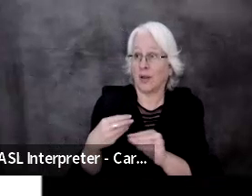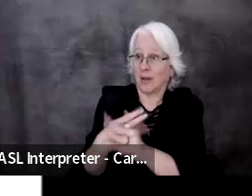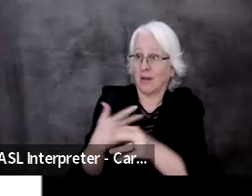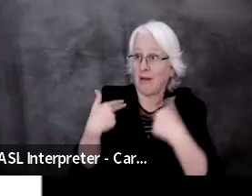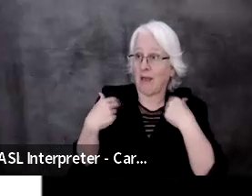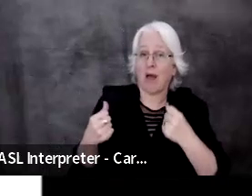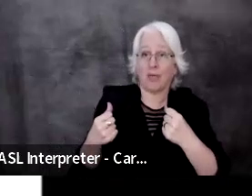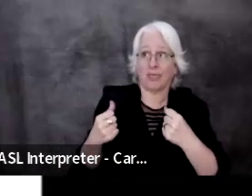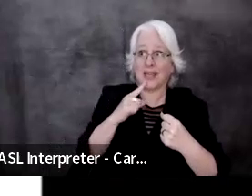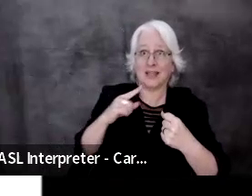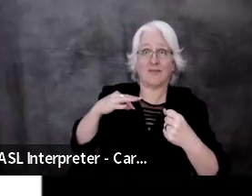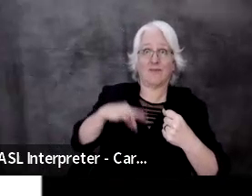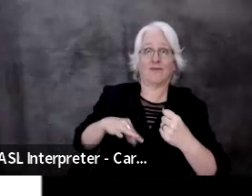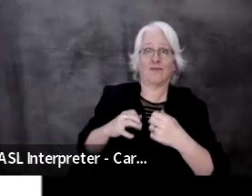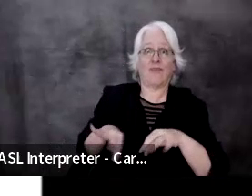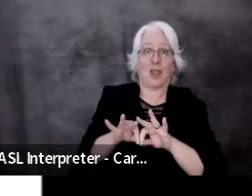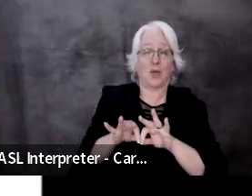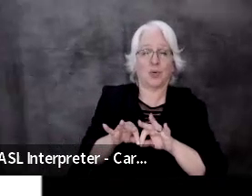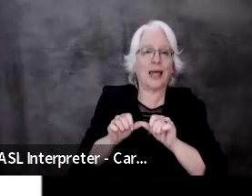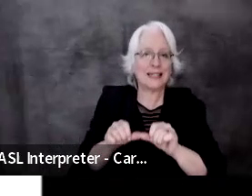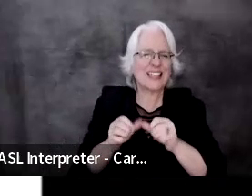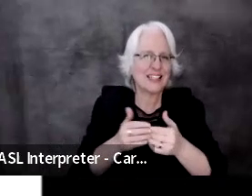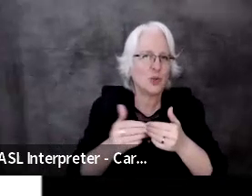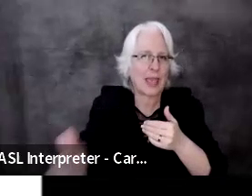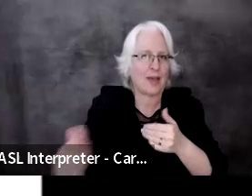are continual post-COVID.